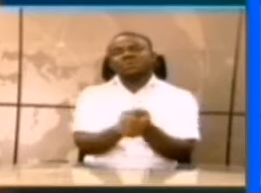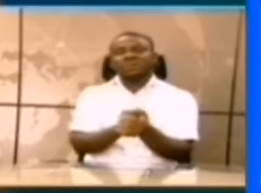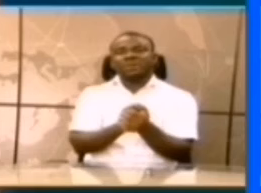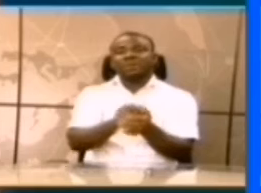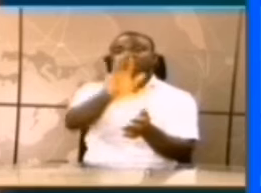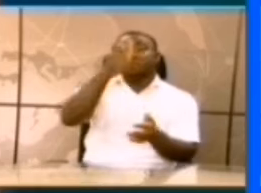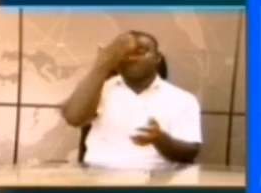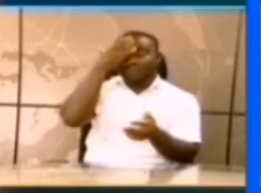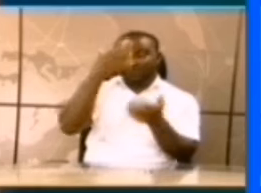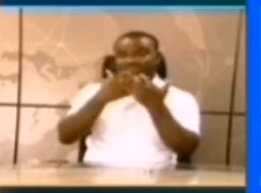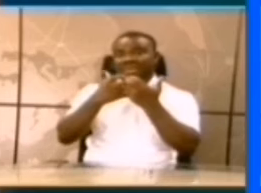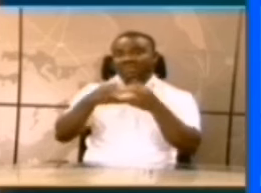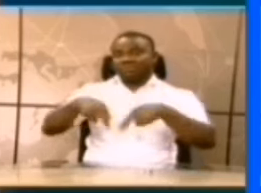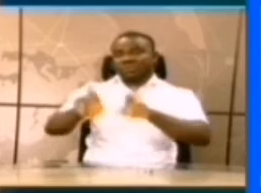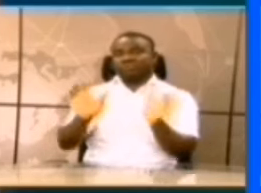rente.